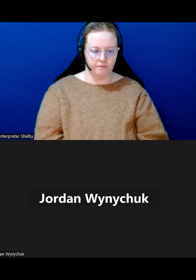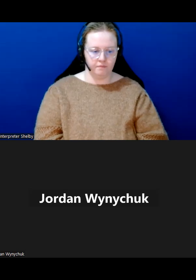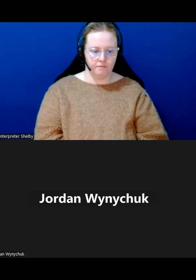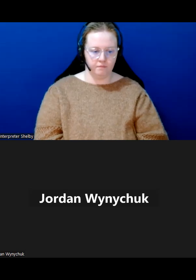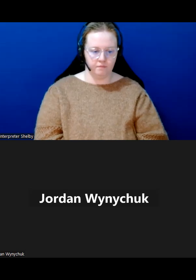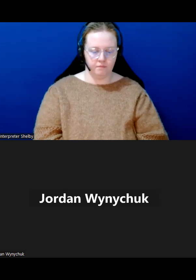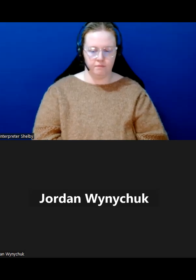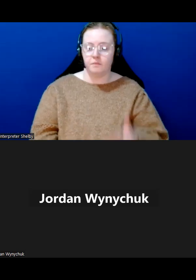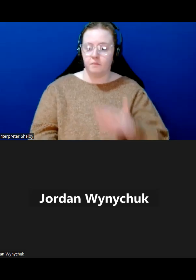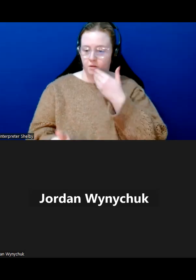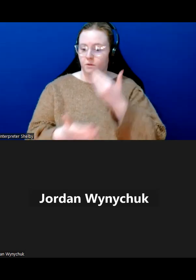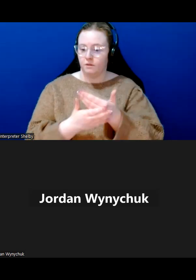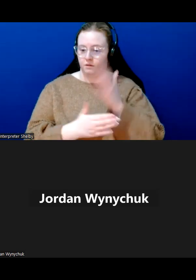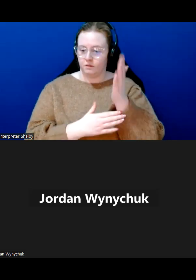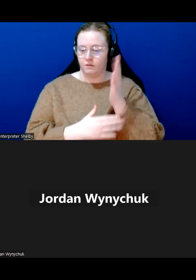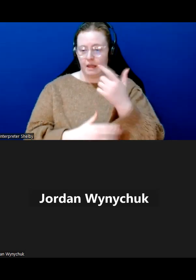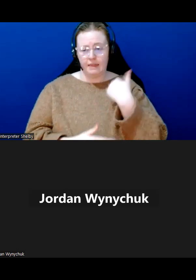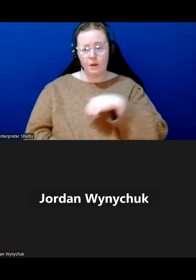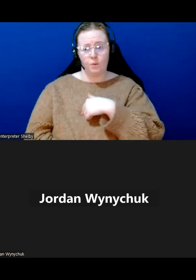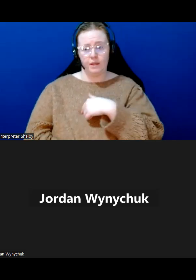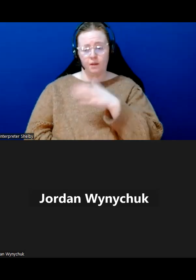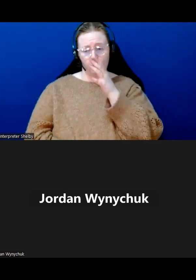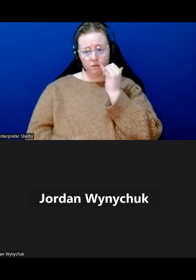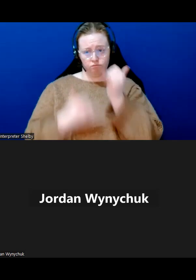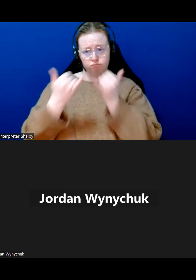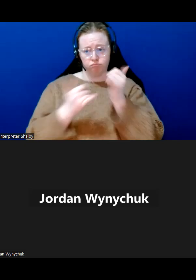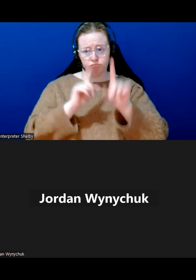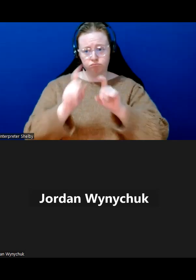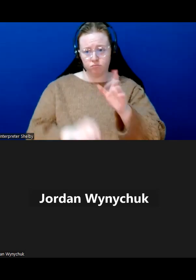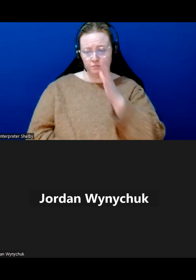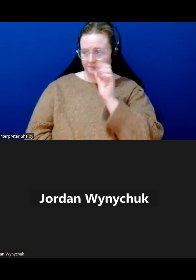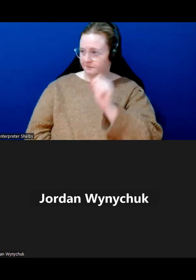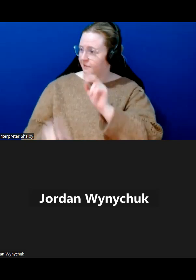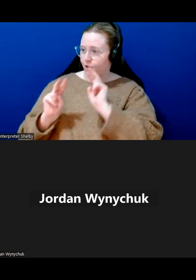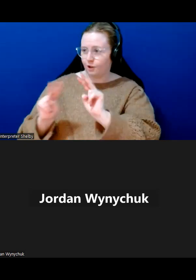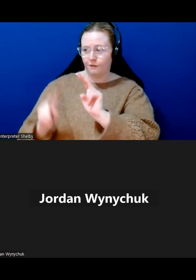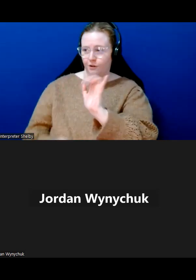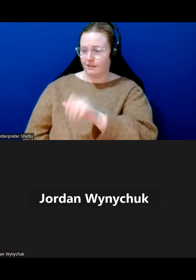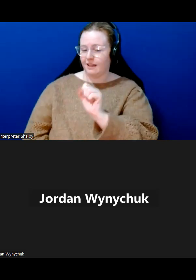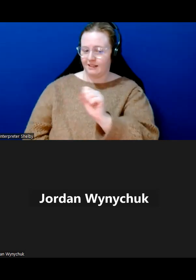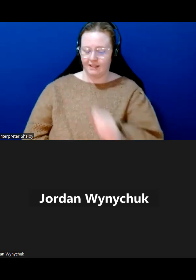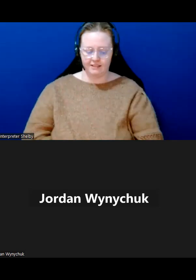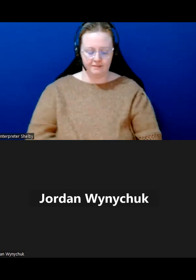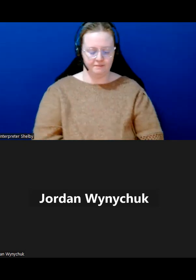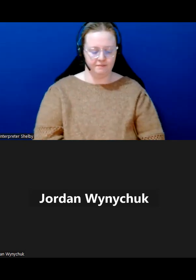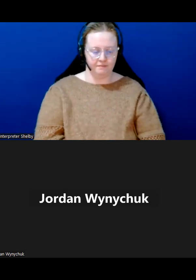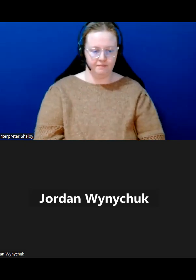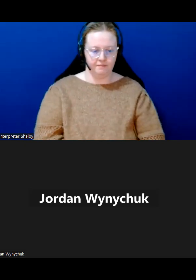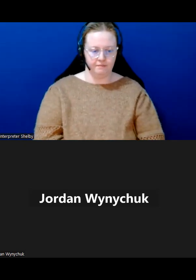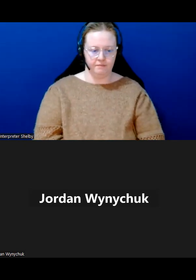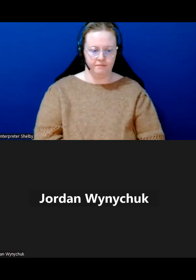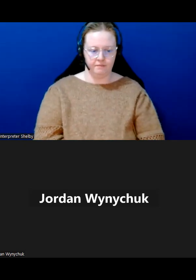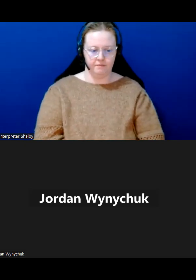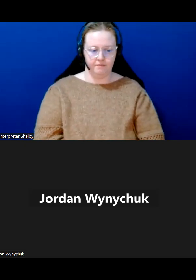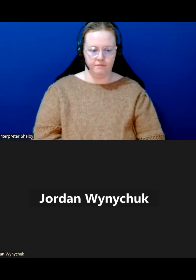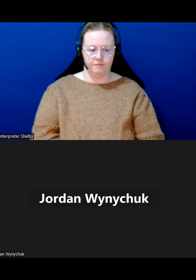you might be getting calls from us. Absolutely. I'll be looking forward to it. We have small garden at the